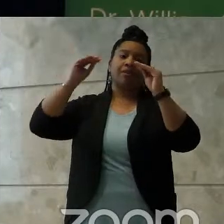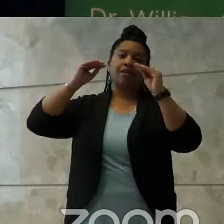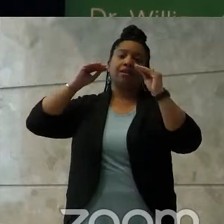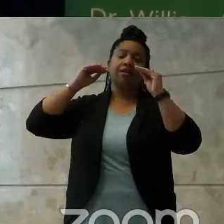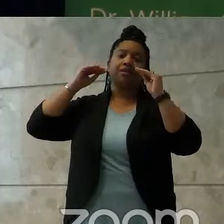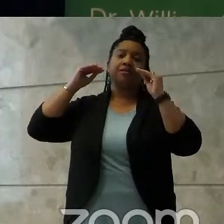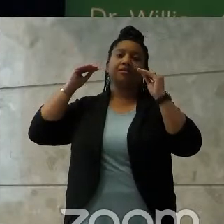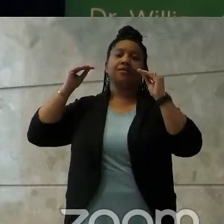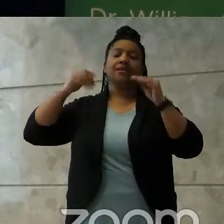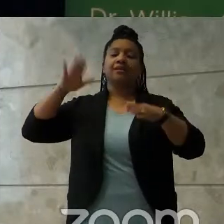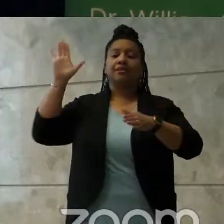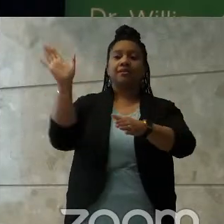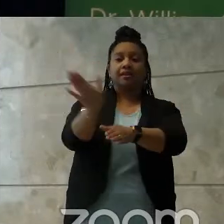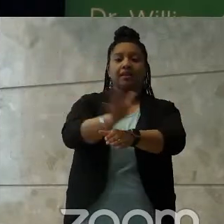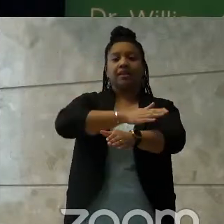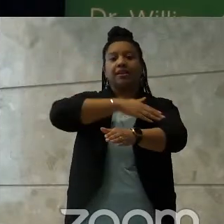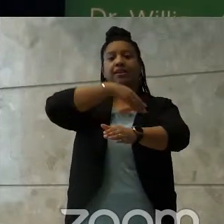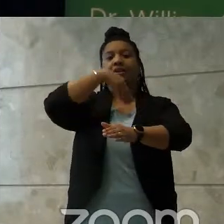taught us.